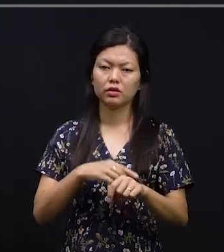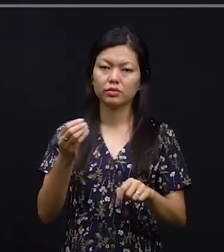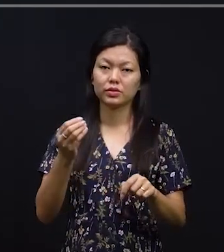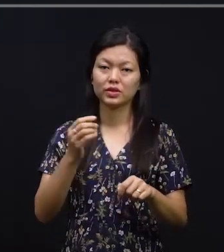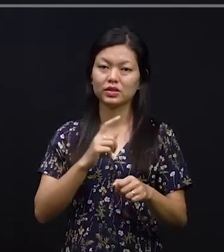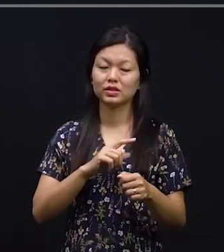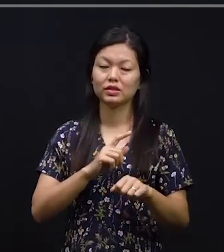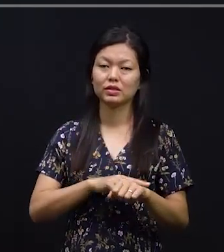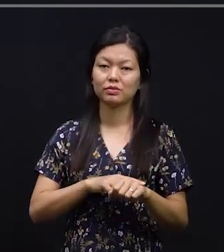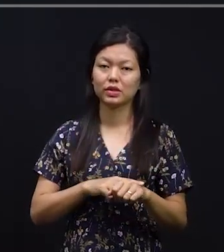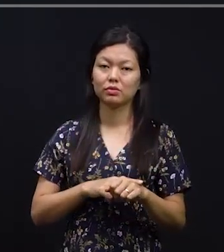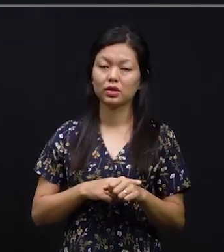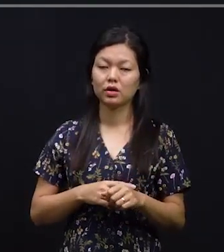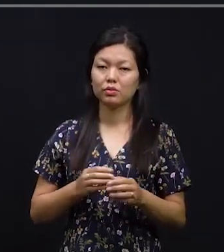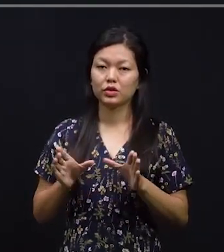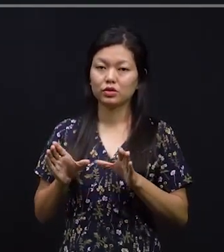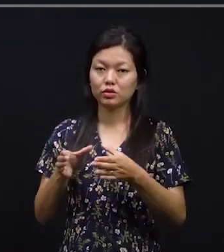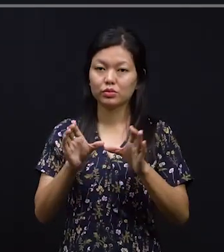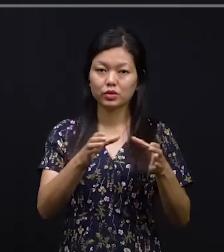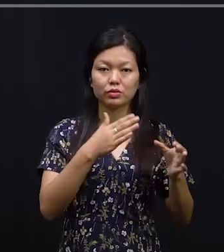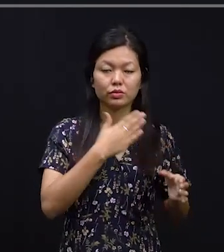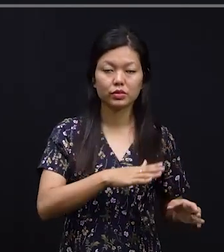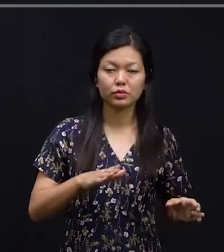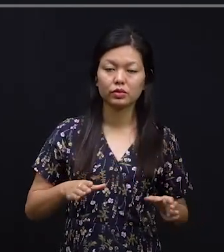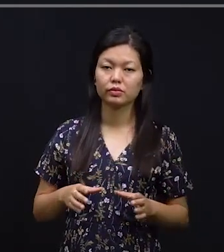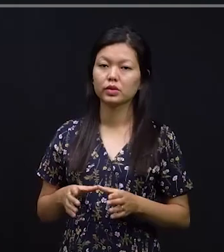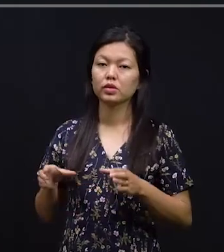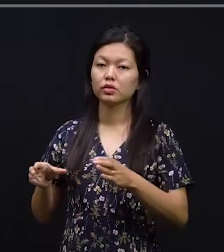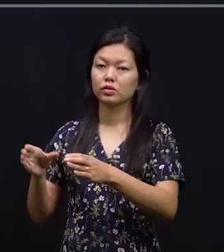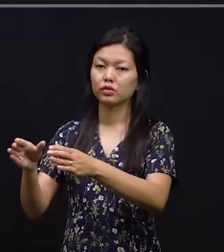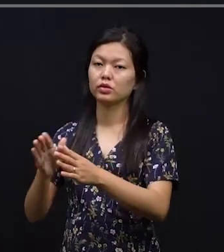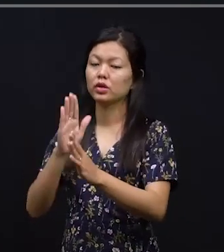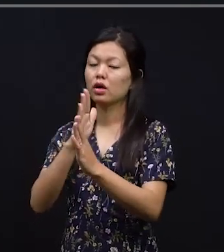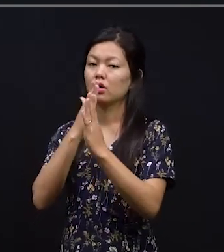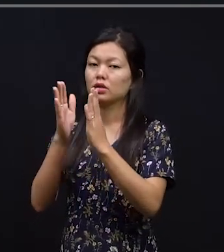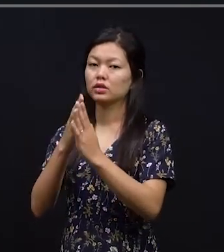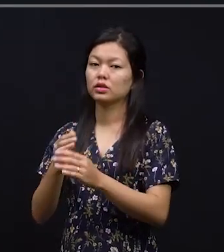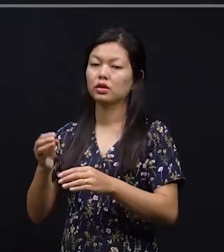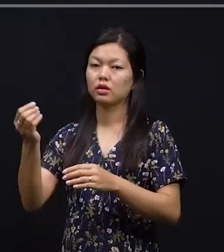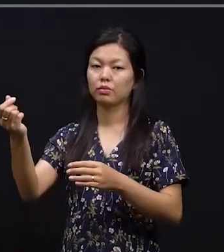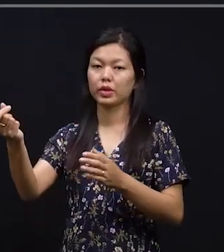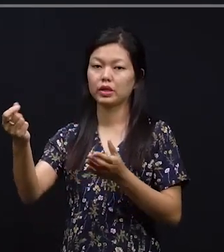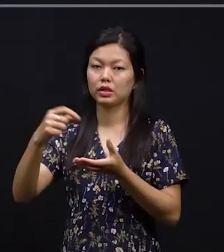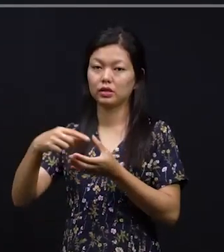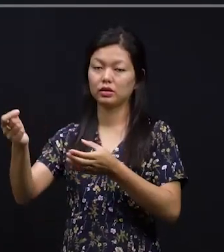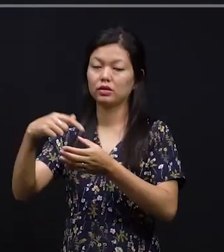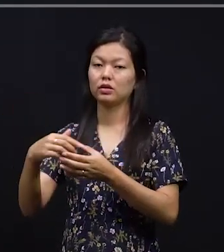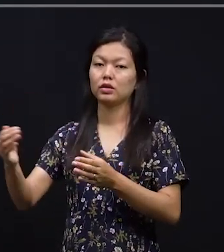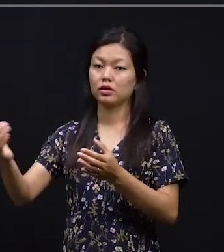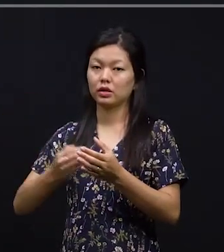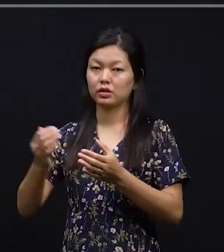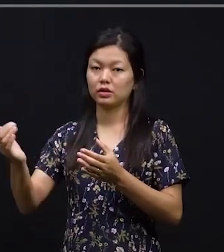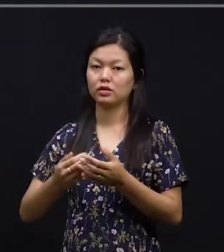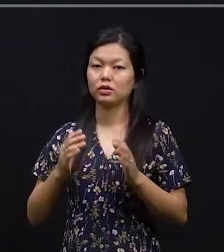be viewing it in that term. But Christmas carol literally means to spread the joy of Christmas. Is as